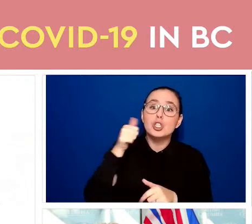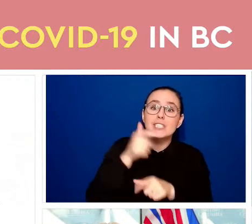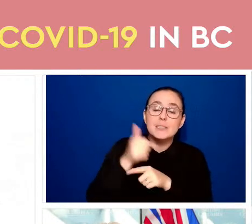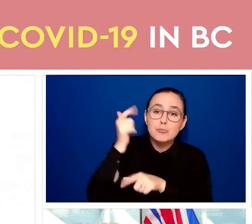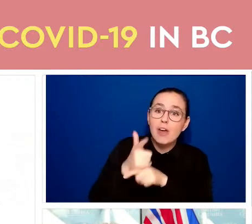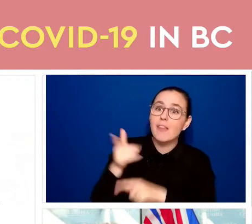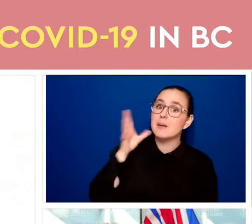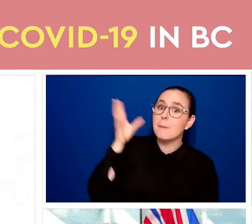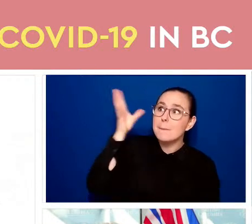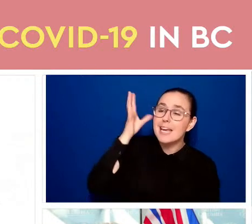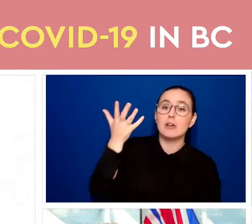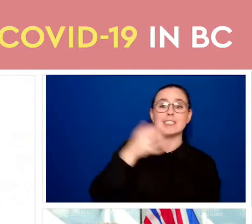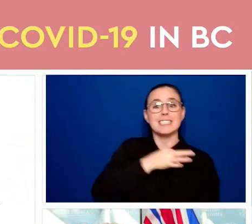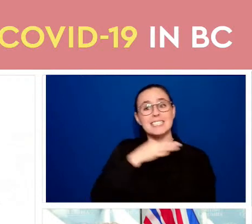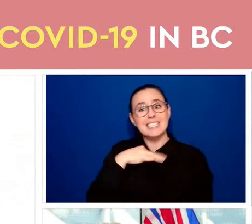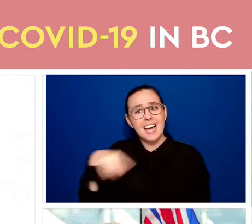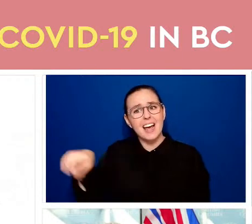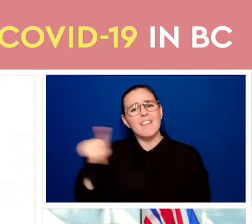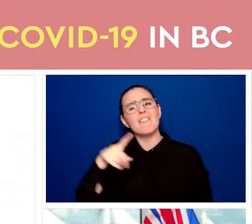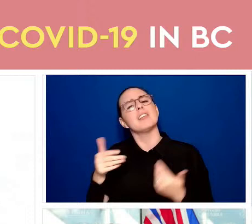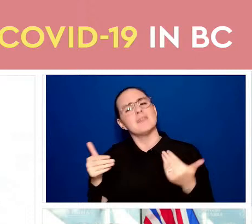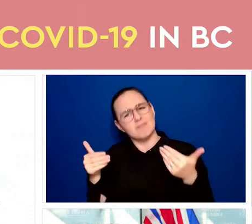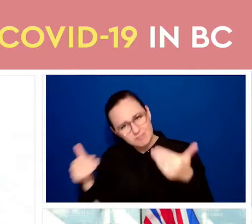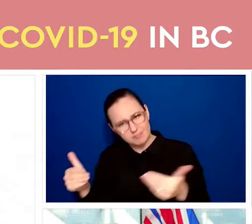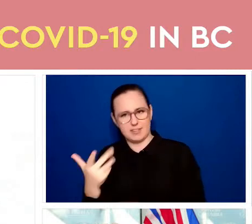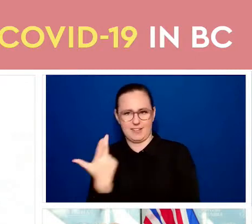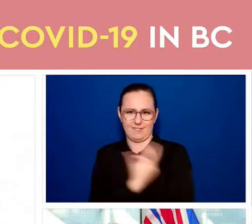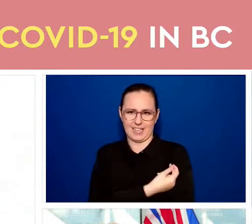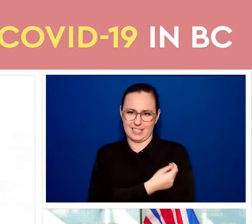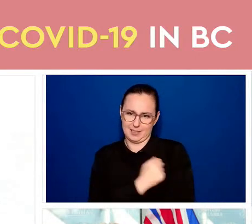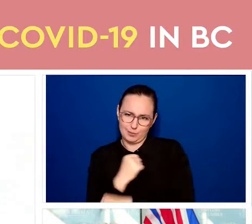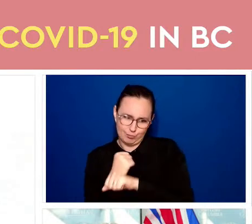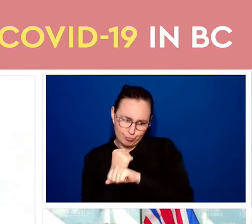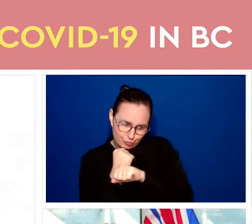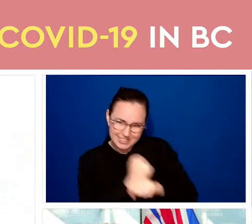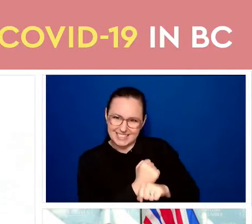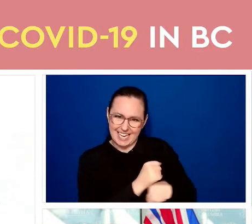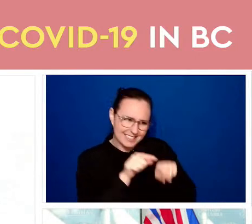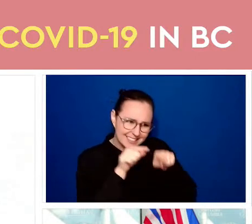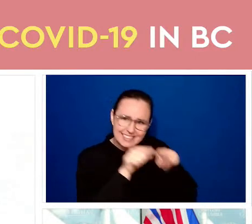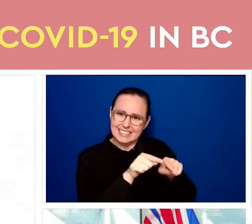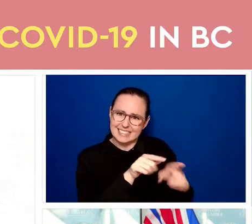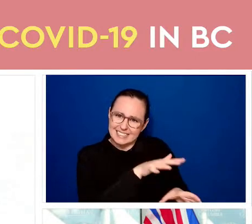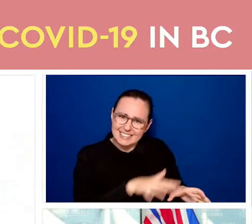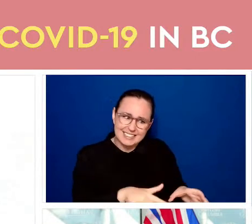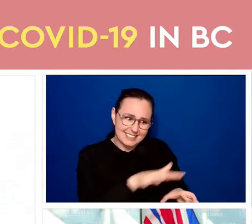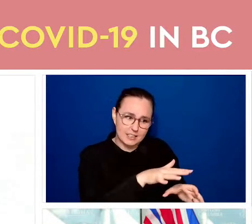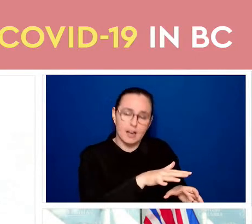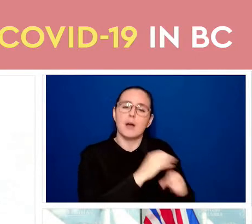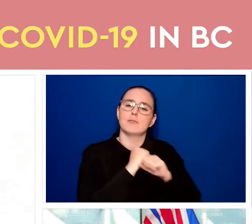staff, to be vaccinated. That protects you, and it protects your community too.